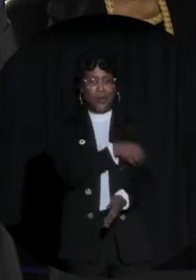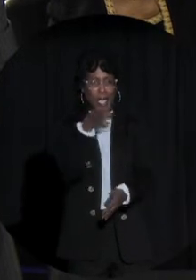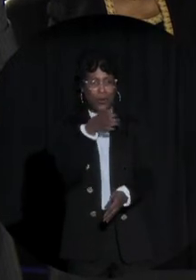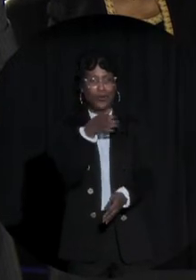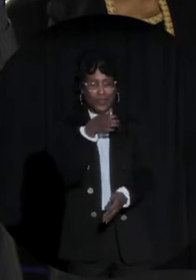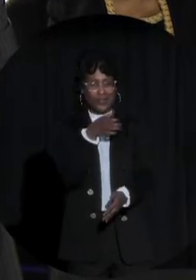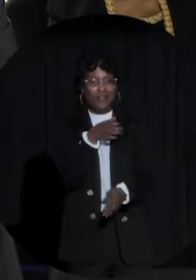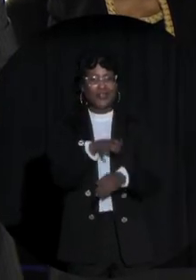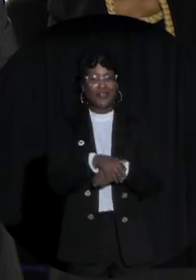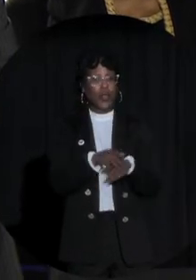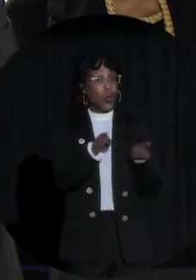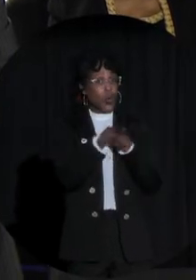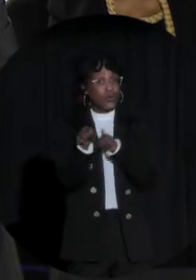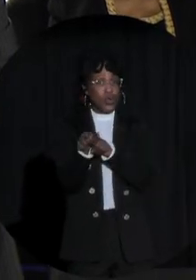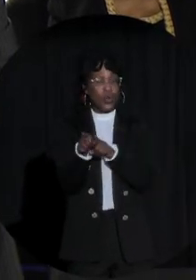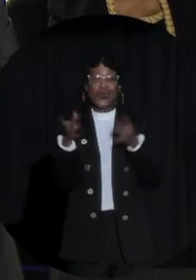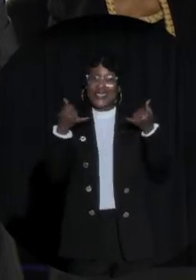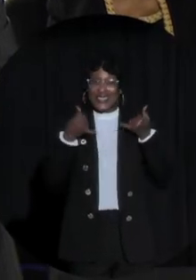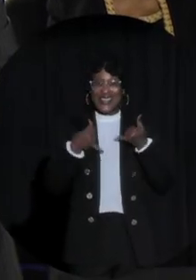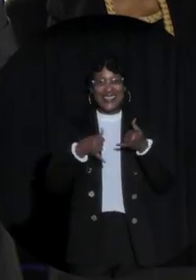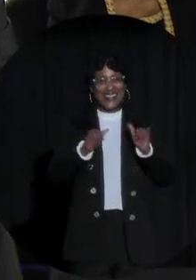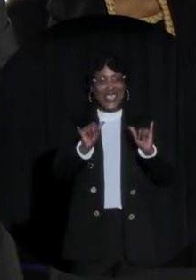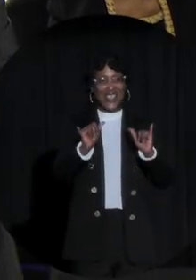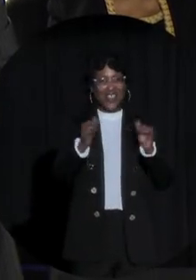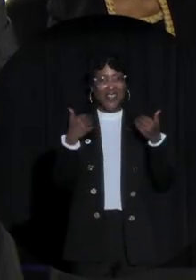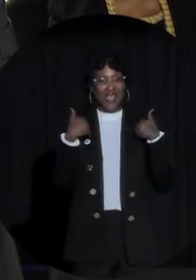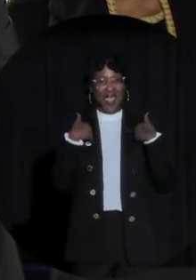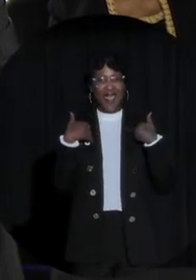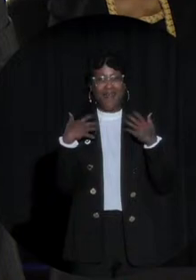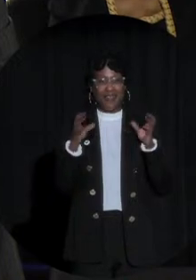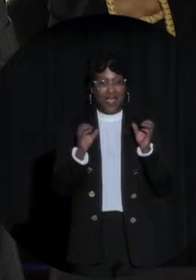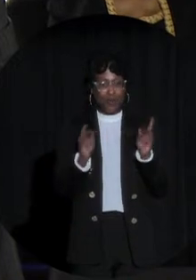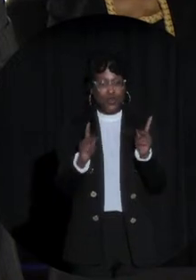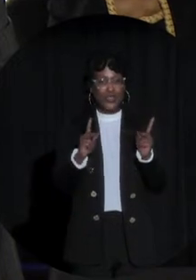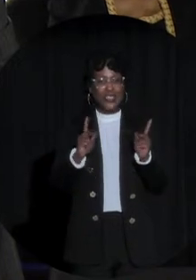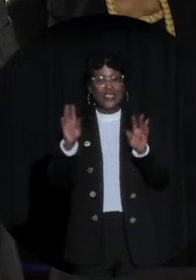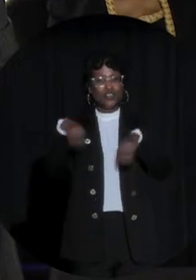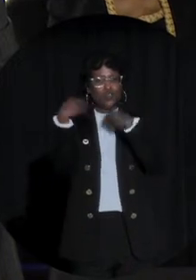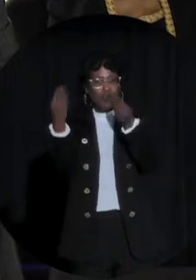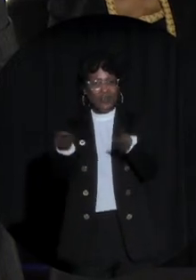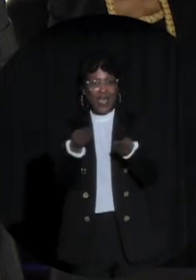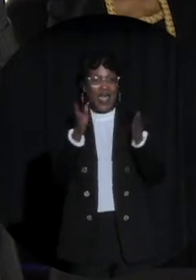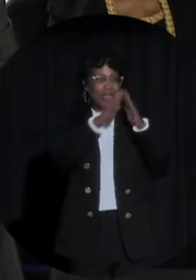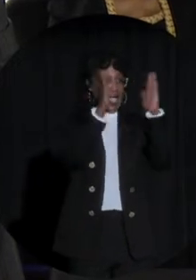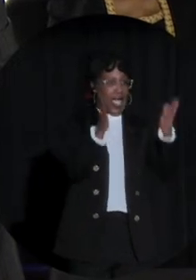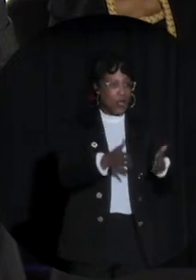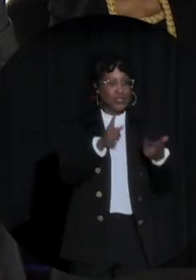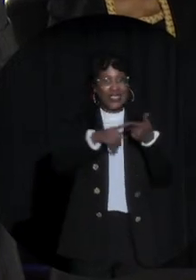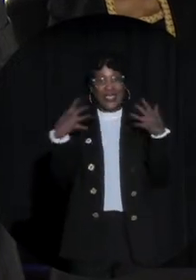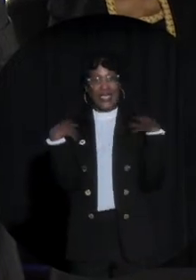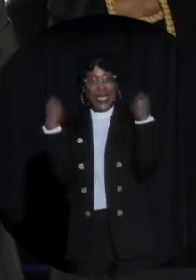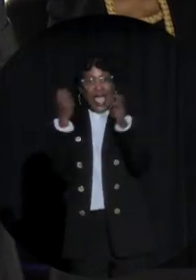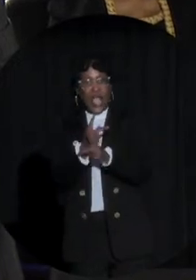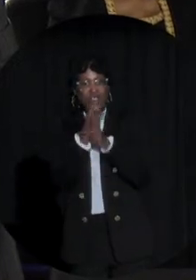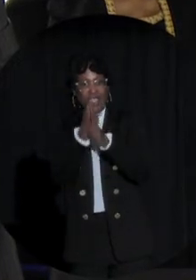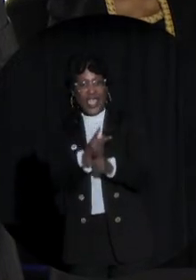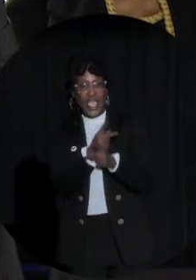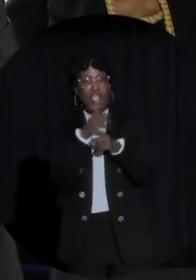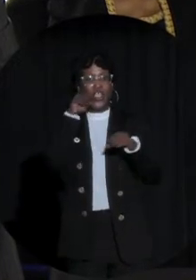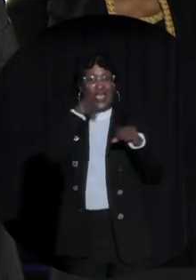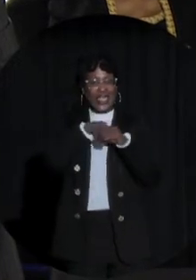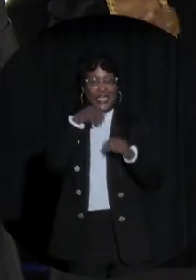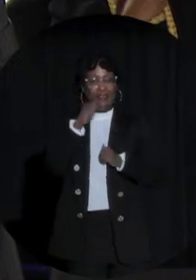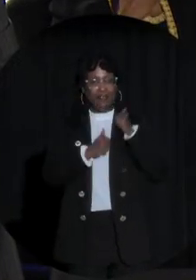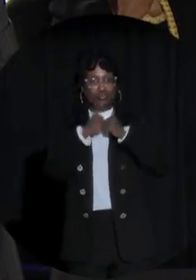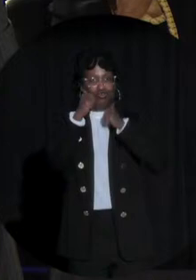still managed to make generational investments in housing, healthcare, education, and infrastructure. Now the whole